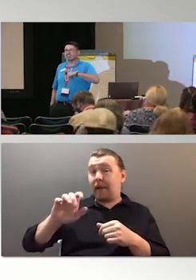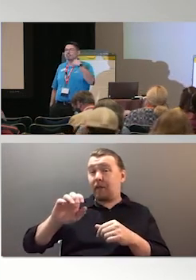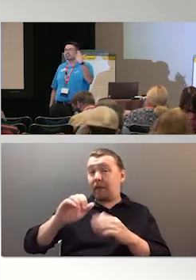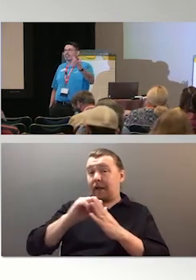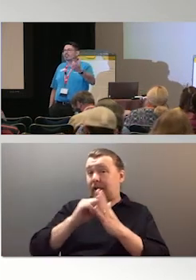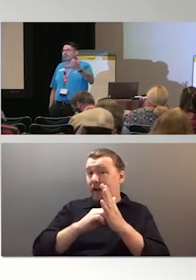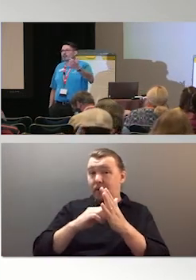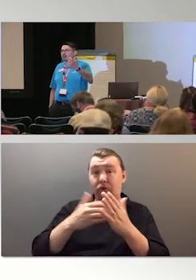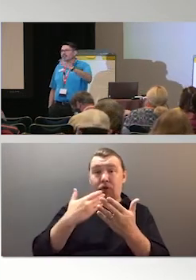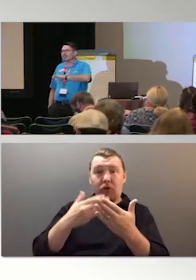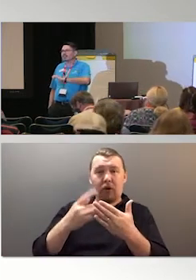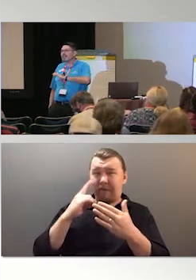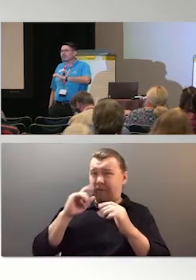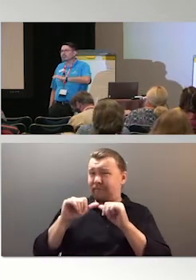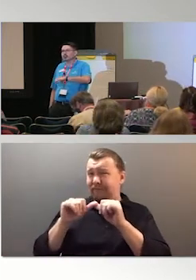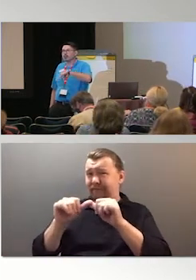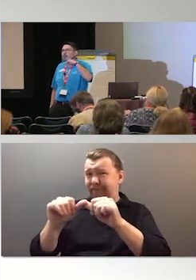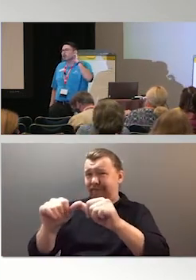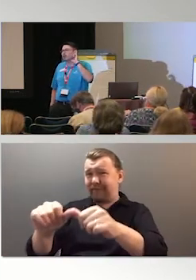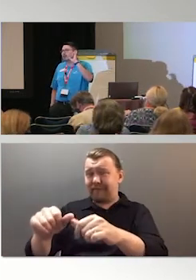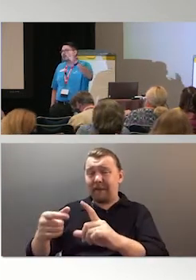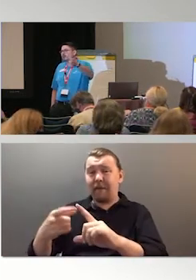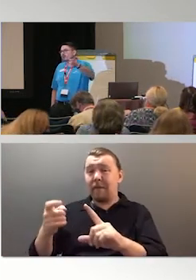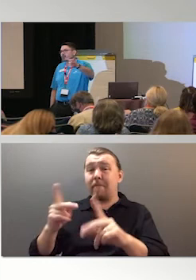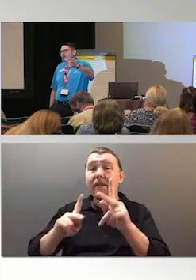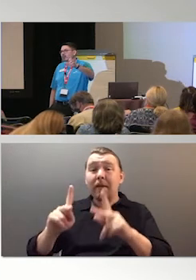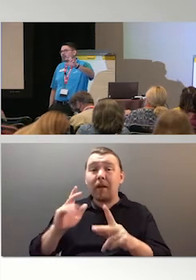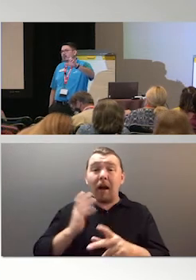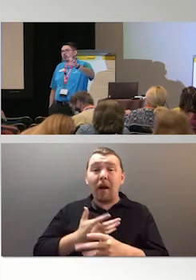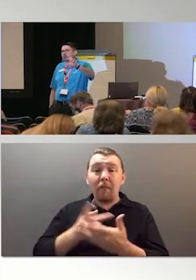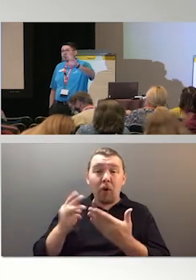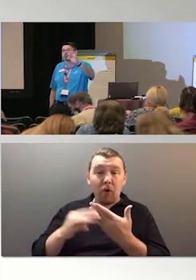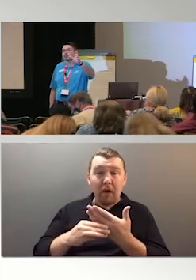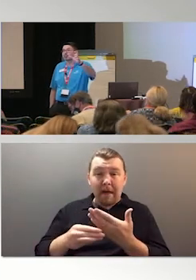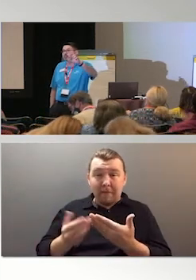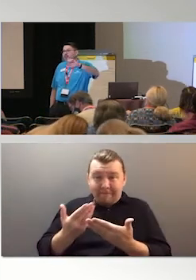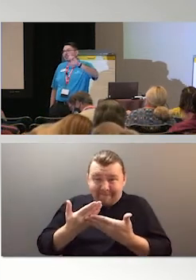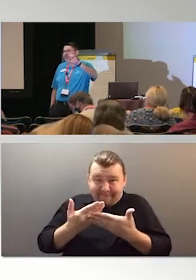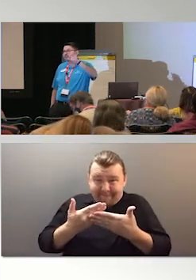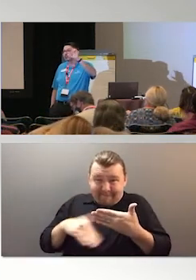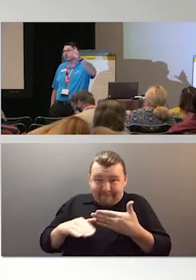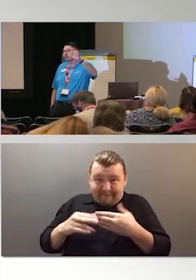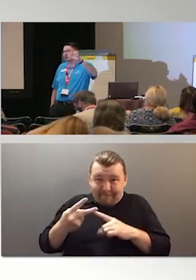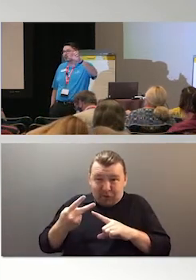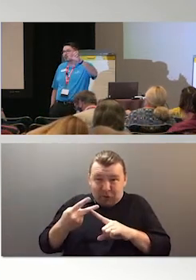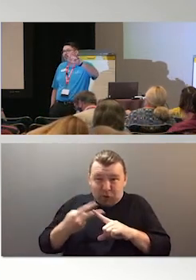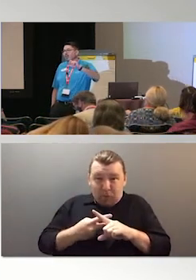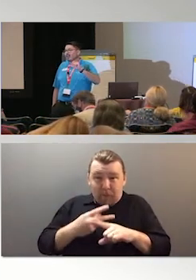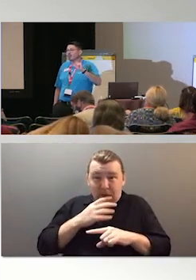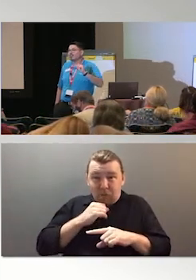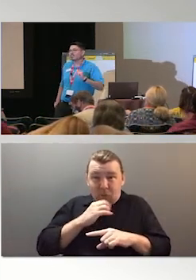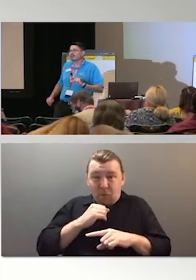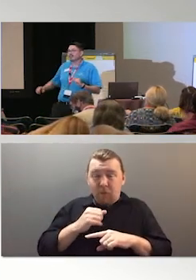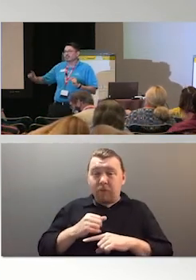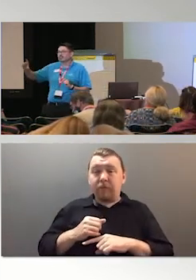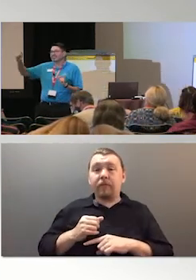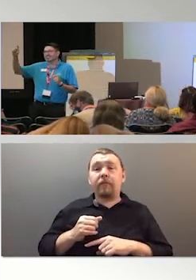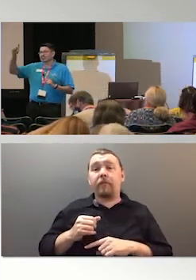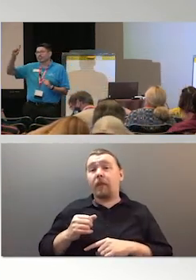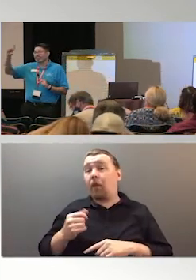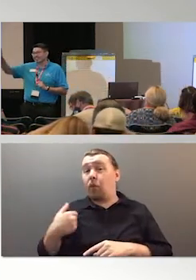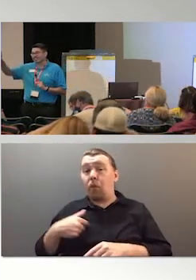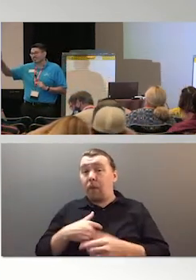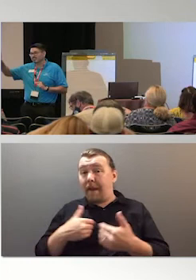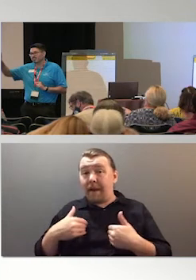is the longevity, right? They can last from, we have people in our program that are newborns. We have like a 2-3 month old, and we have somebody that's in our account that's